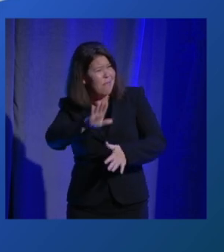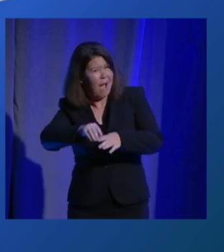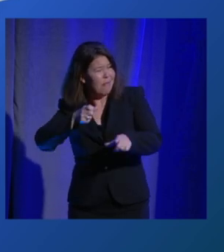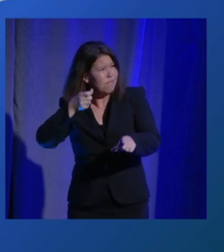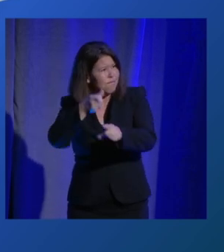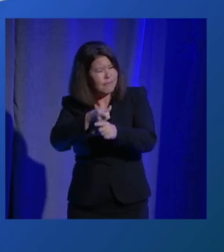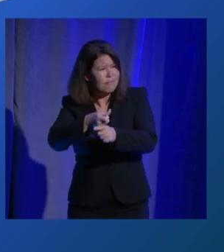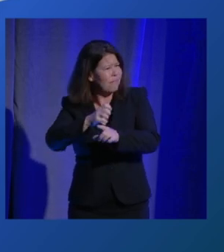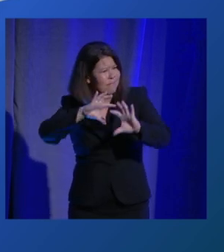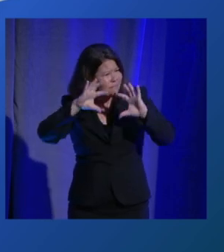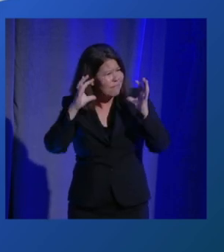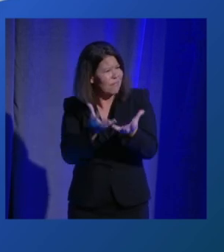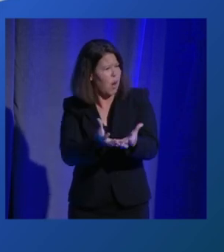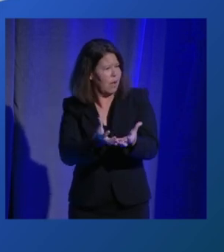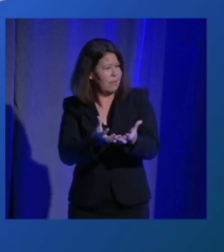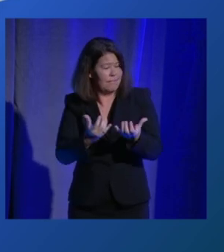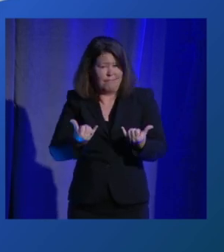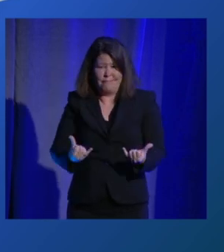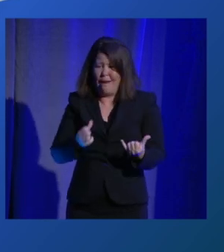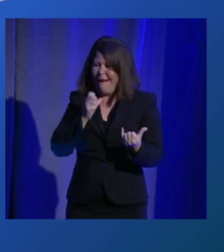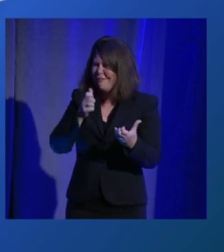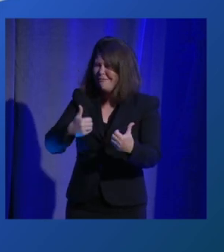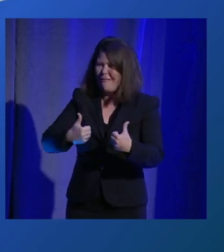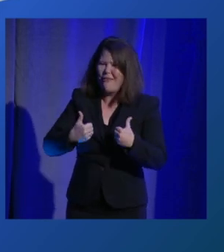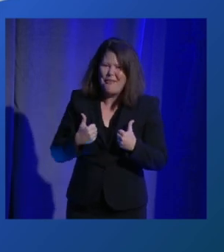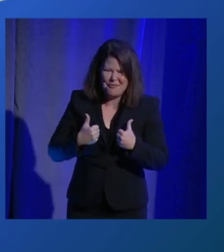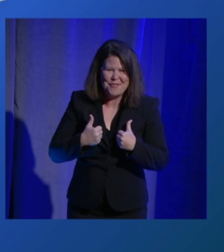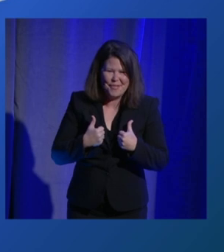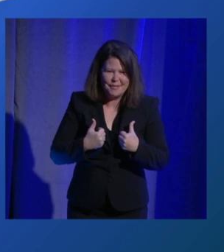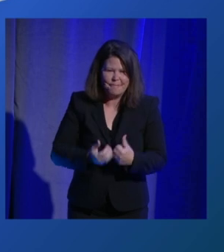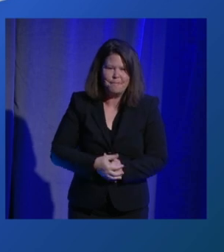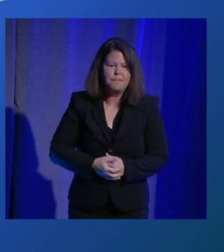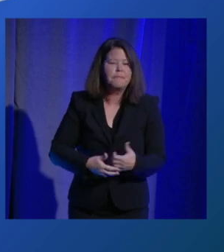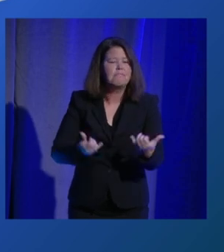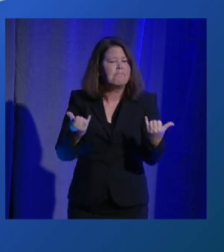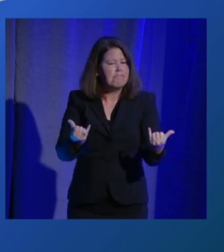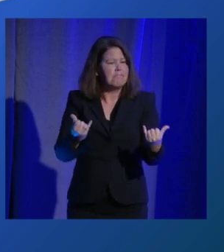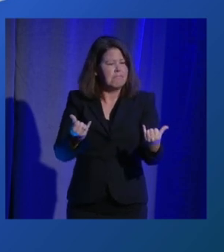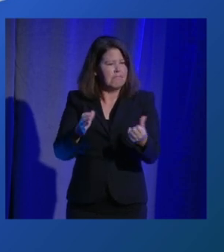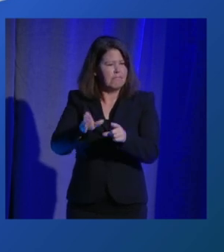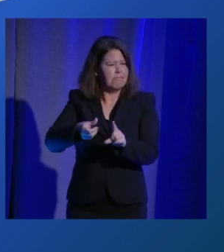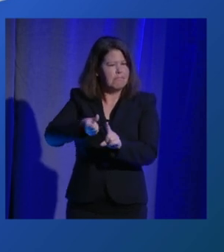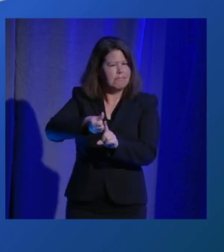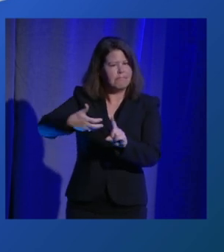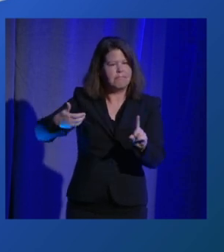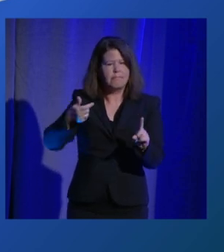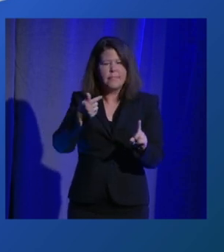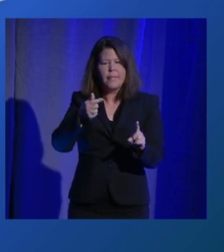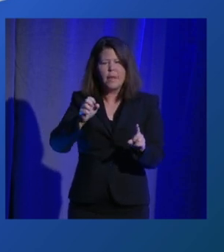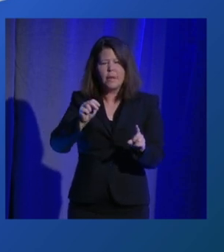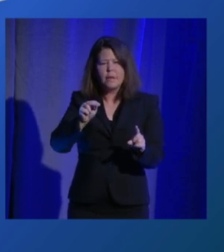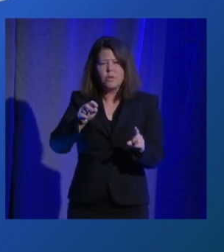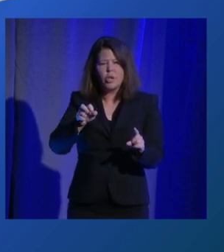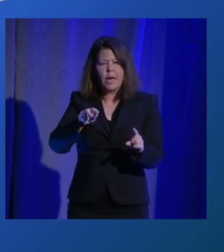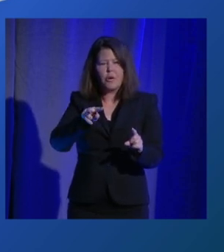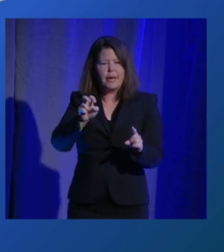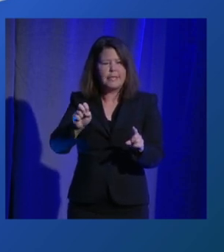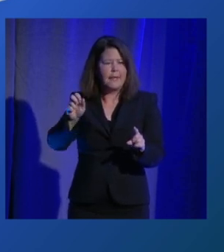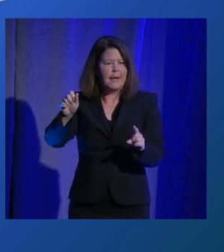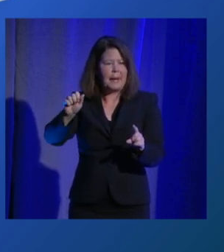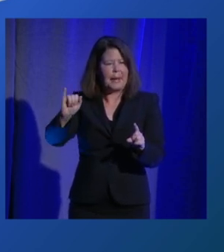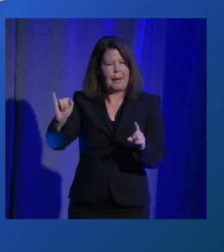exist today now let's talk about generative Ai and some greatly misunderstood numbers